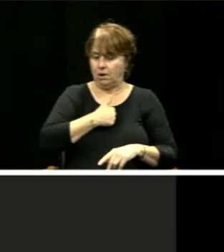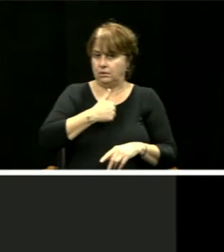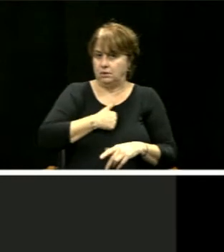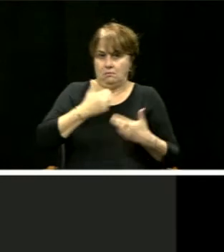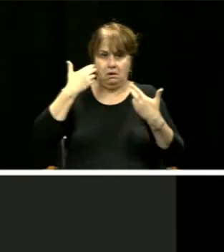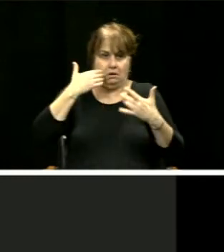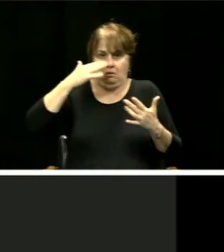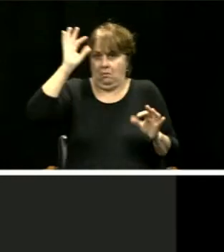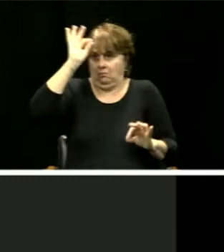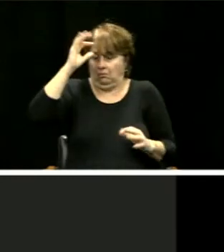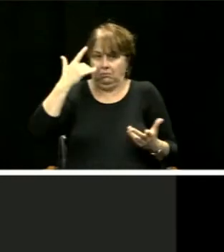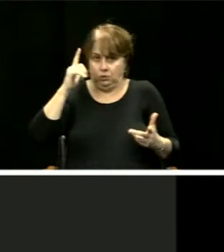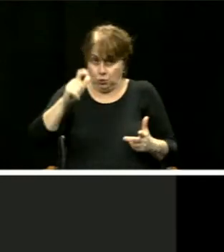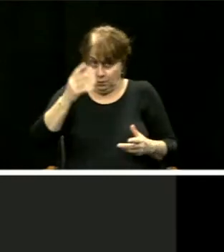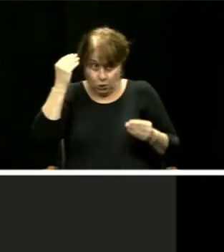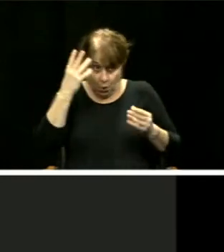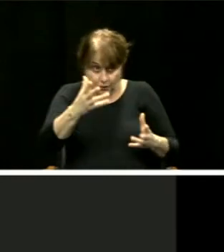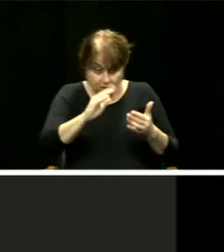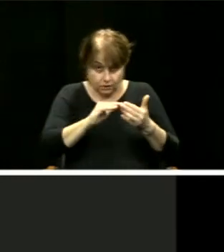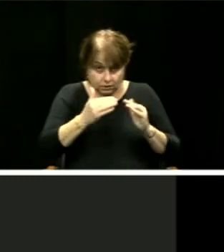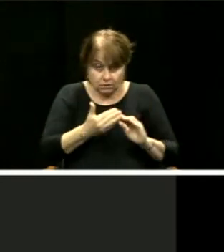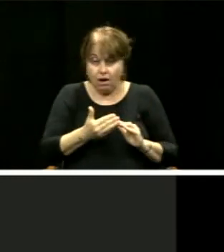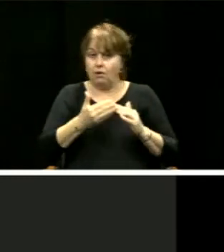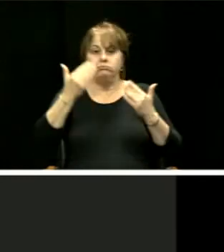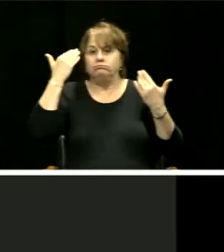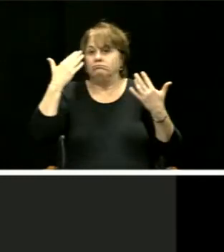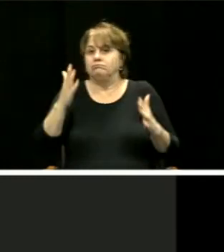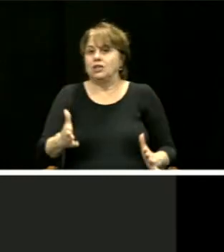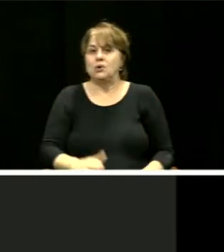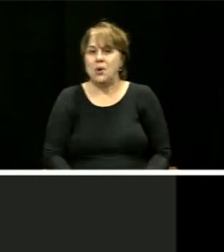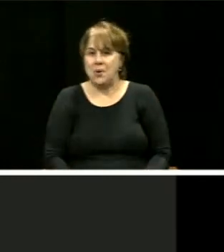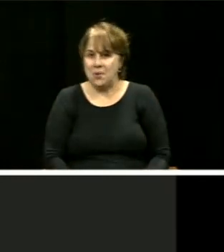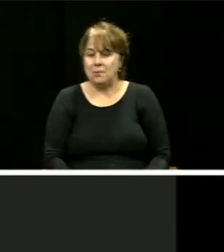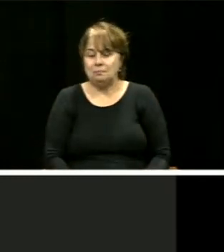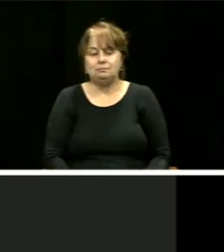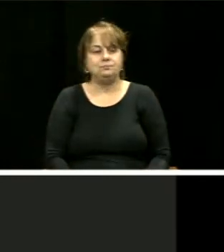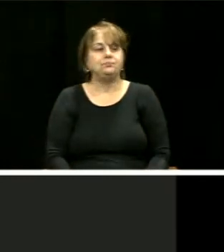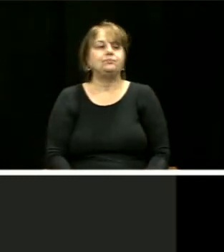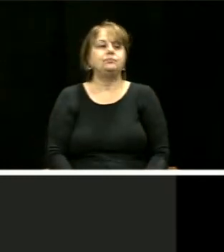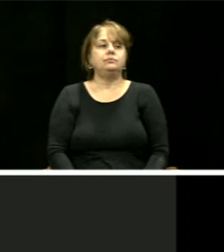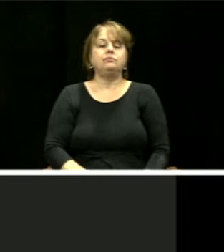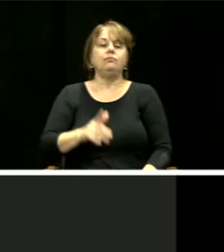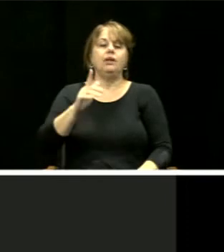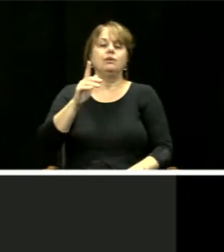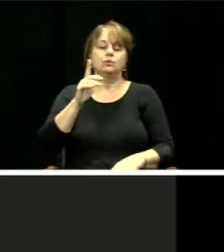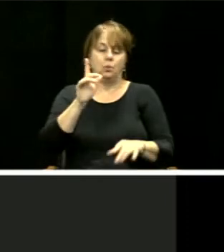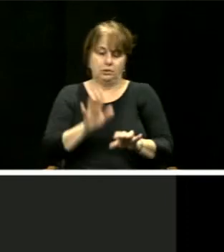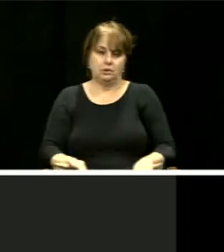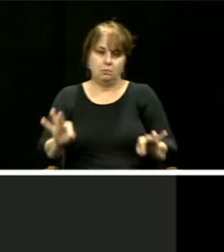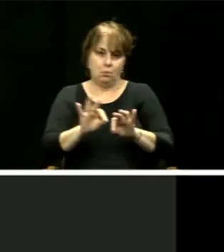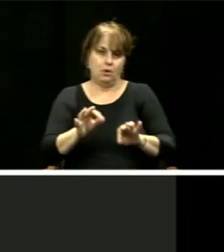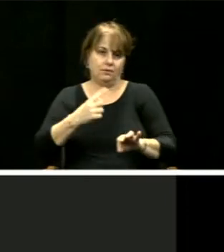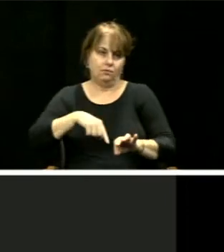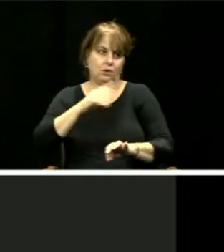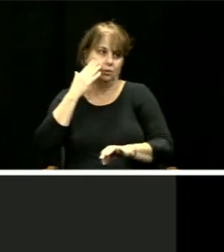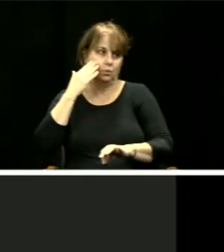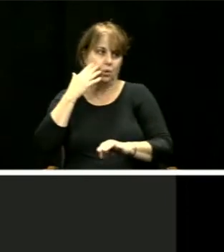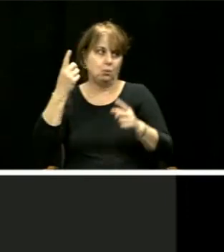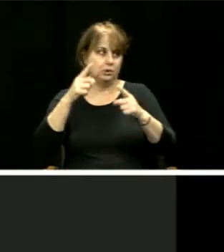didn't know we should be notifying the town, our, voice what's going on.